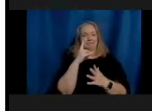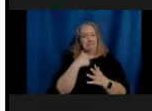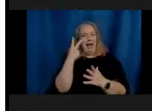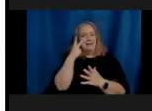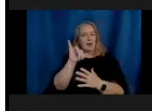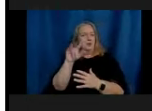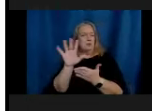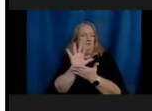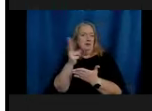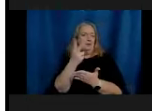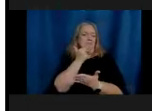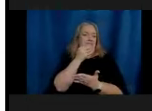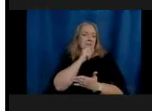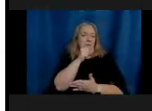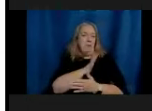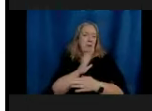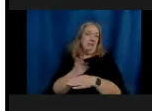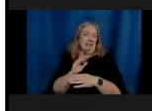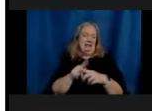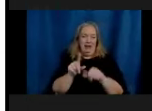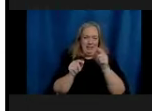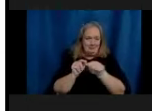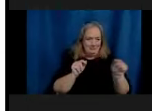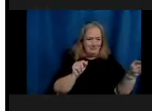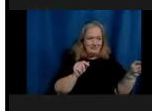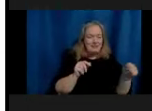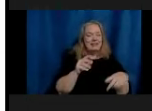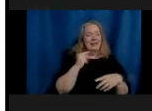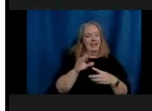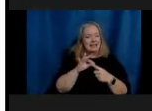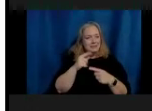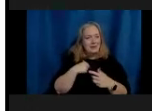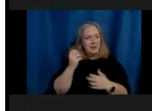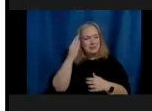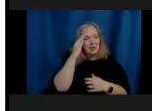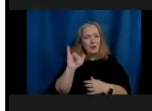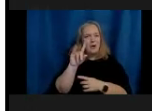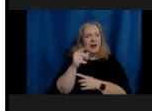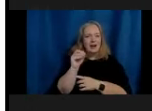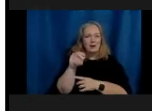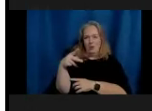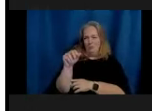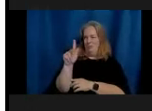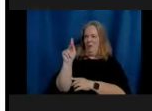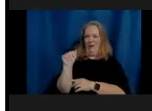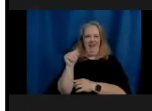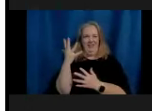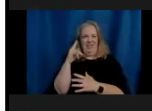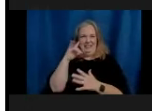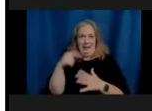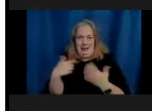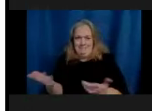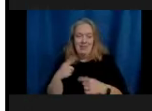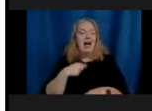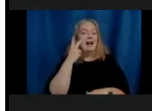just anything. I also found a collection of kind of dirty, raunchy, like cowboy songs and just like songs in general. It was kind of a random